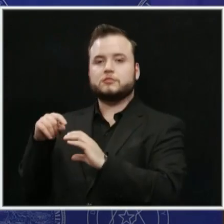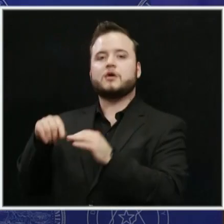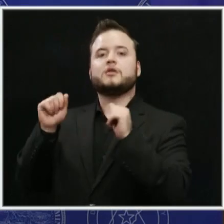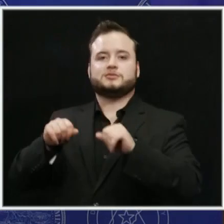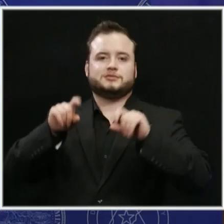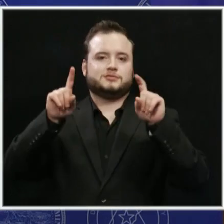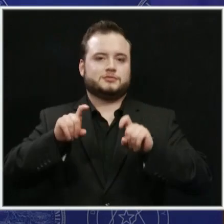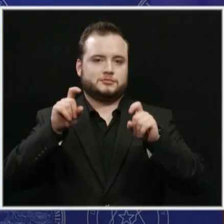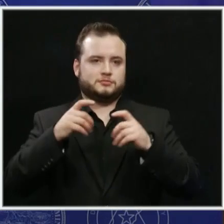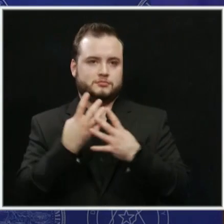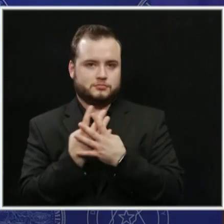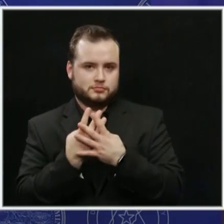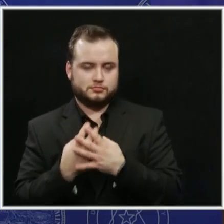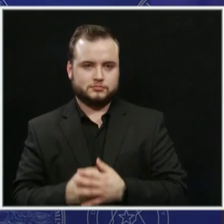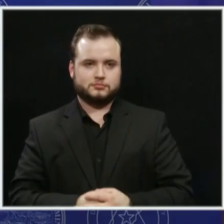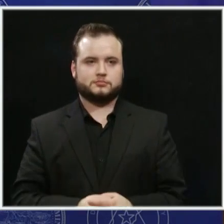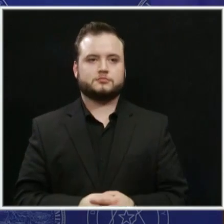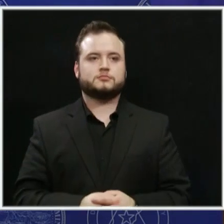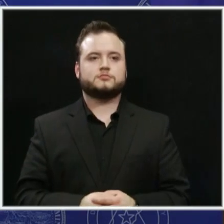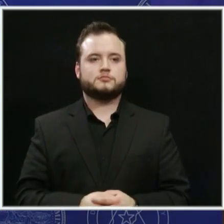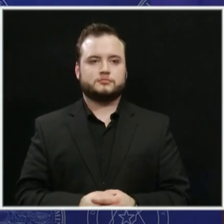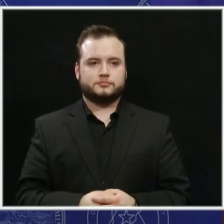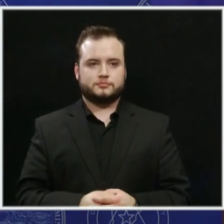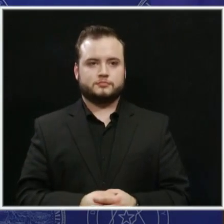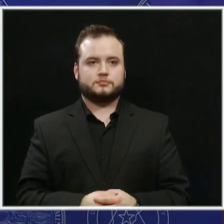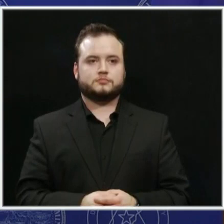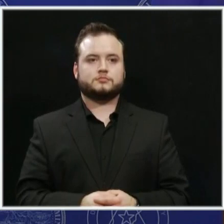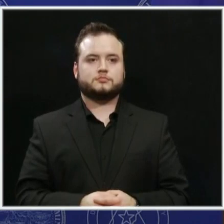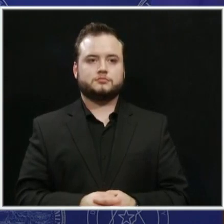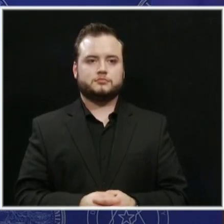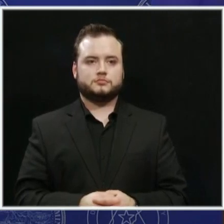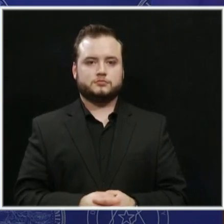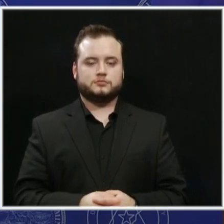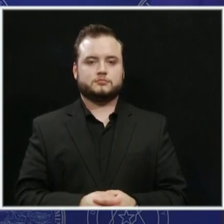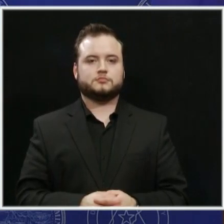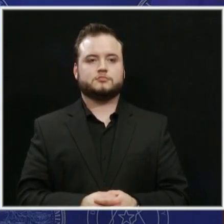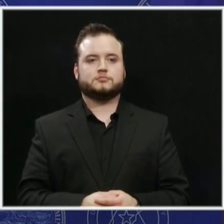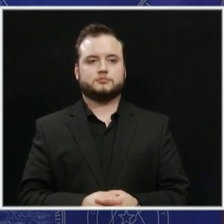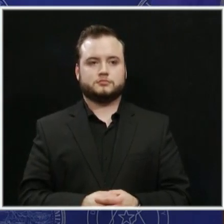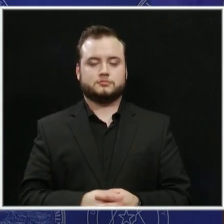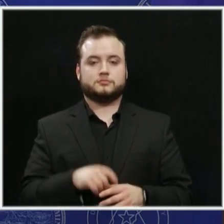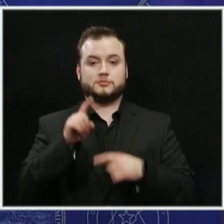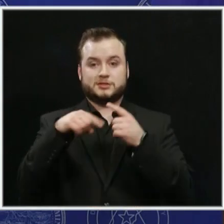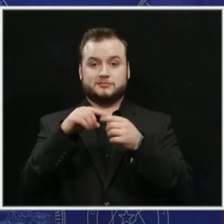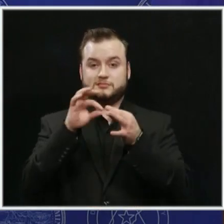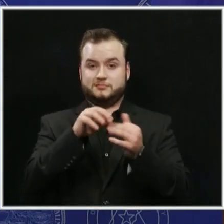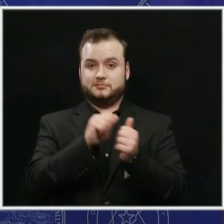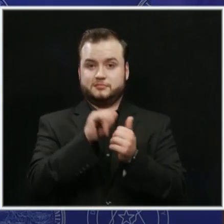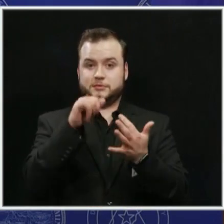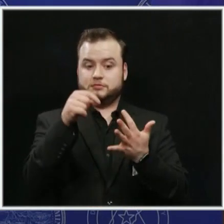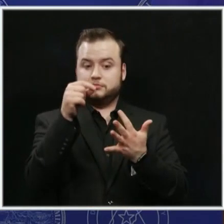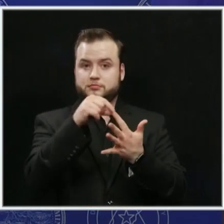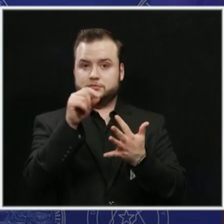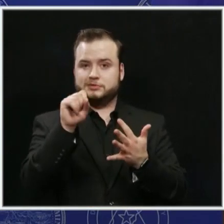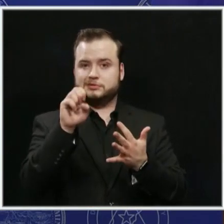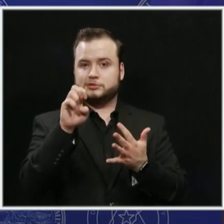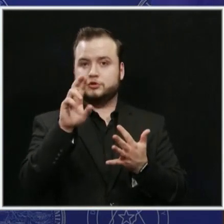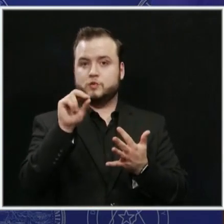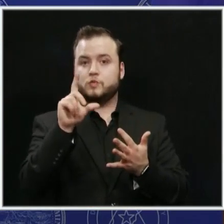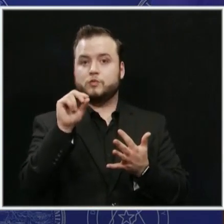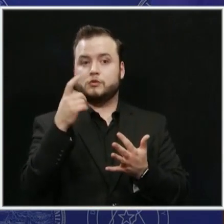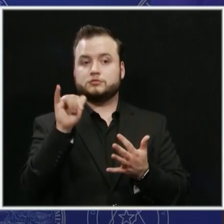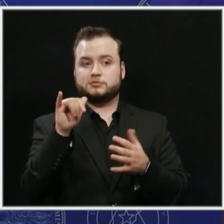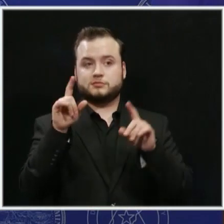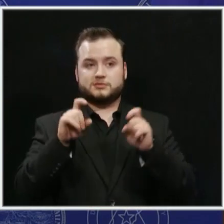the kind of testing that the governor has talked about, the serology testing that can begin to identify if someone's been exposed in the past